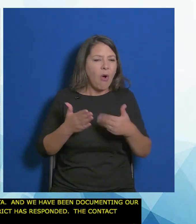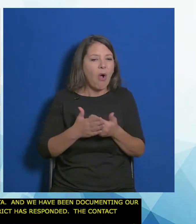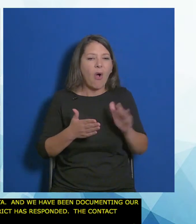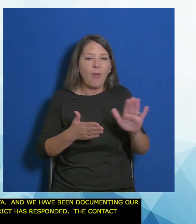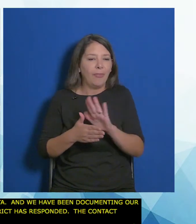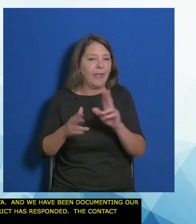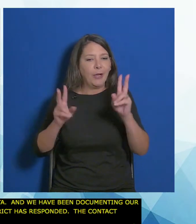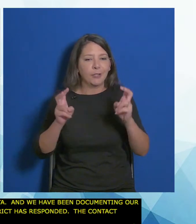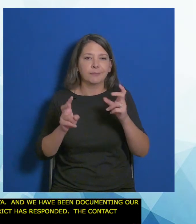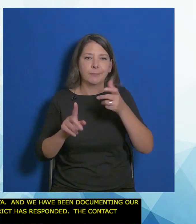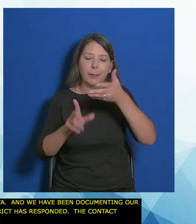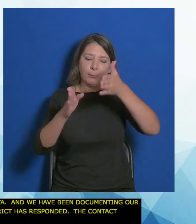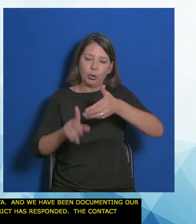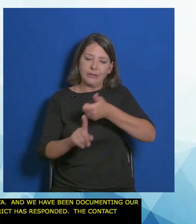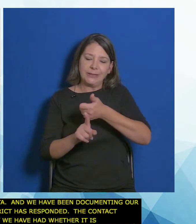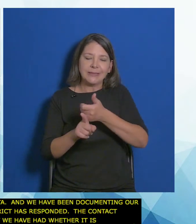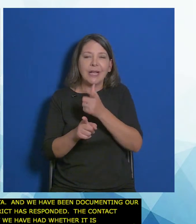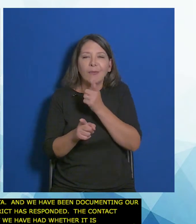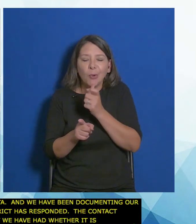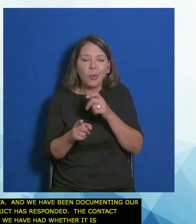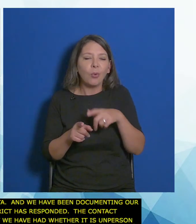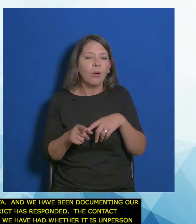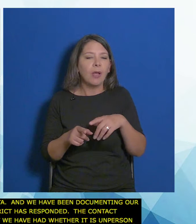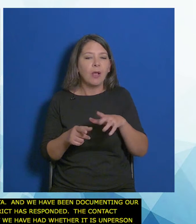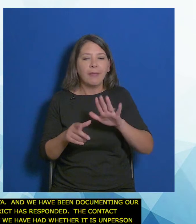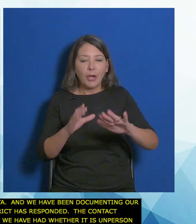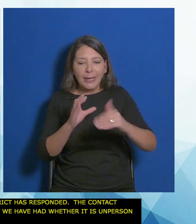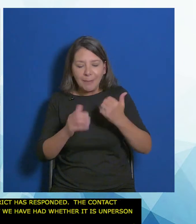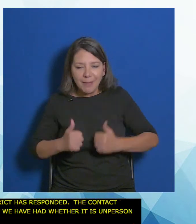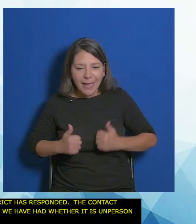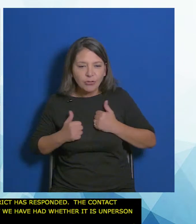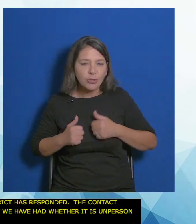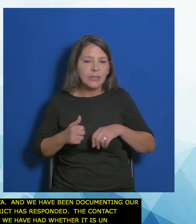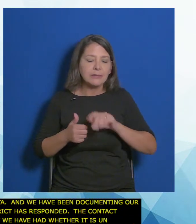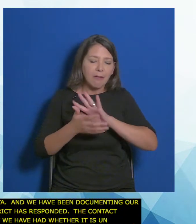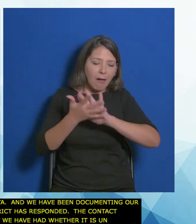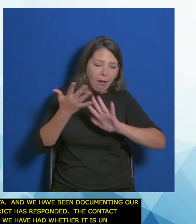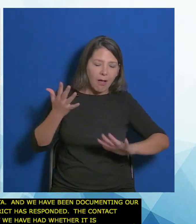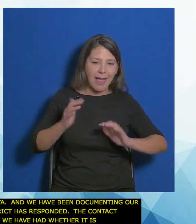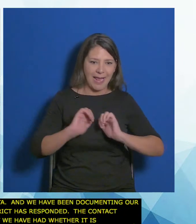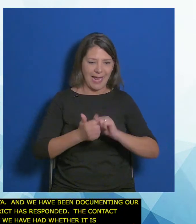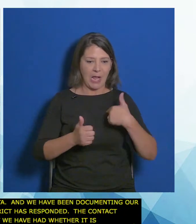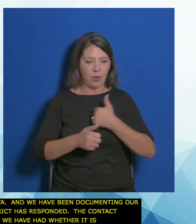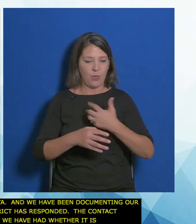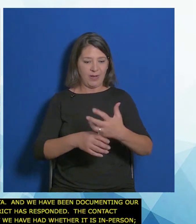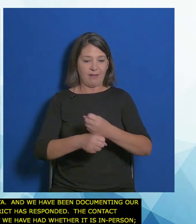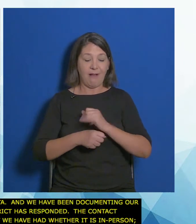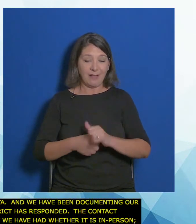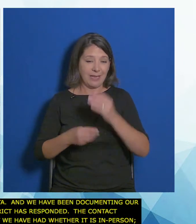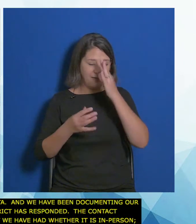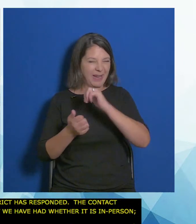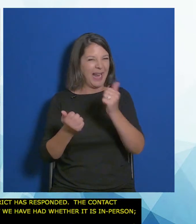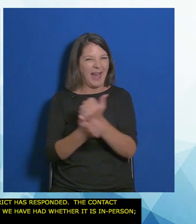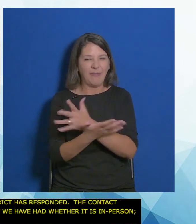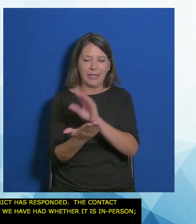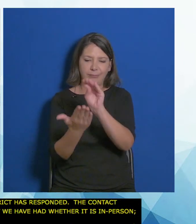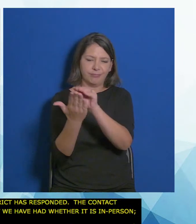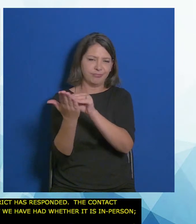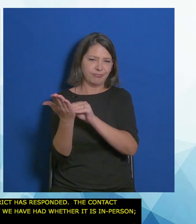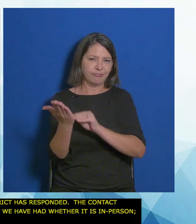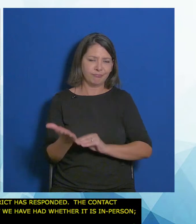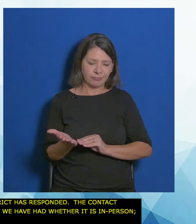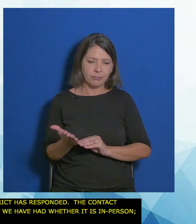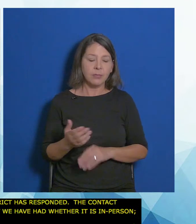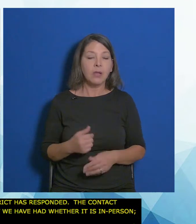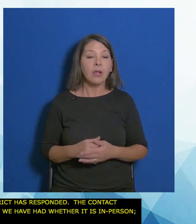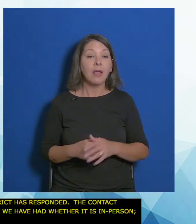by phone, or email, and of course the outcomes of the data that we've been able to collect so far. The goals